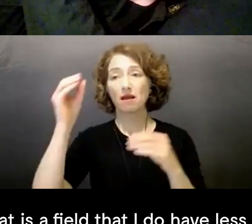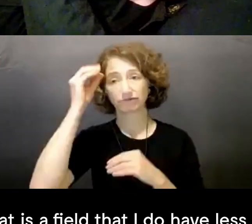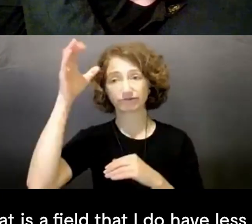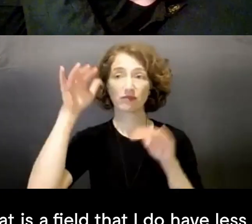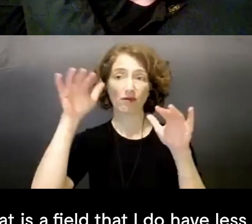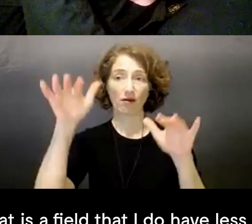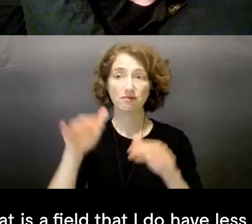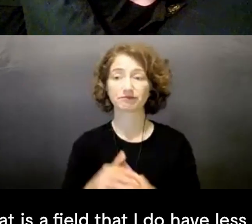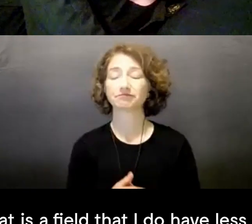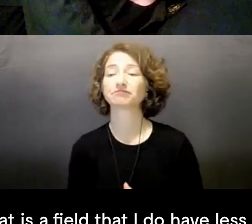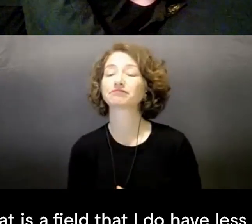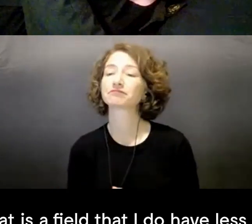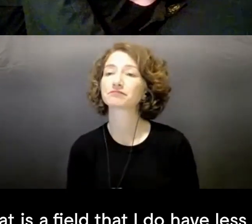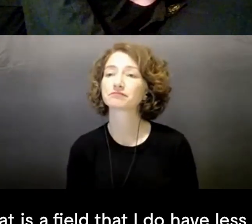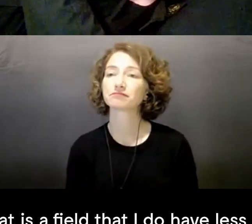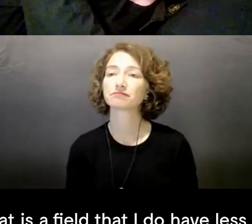might